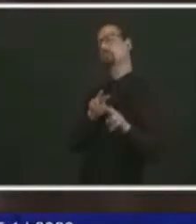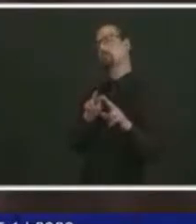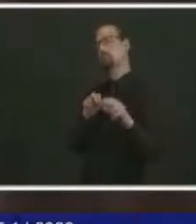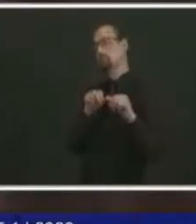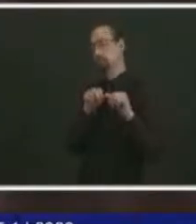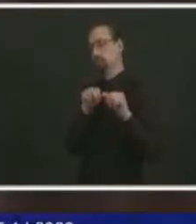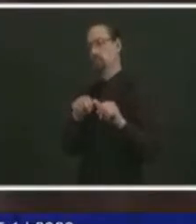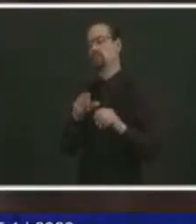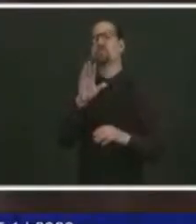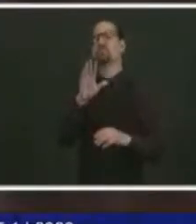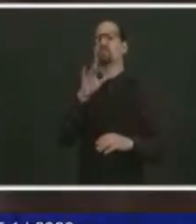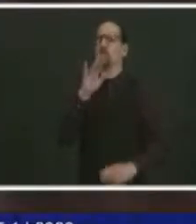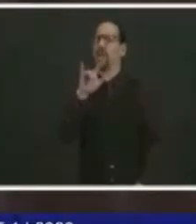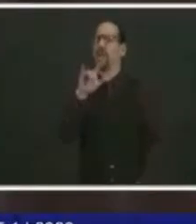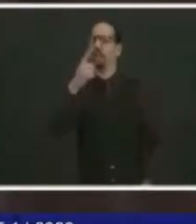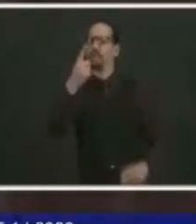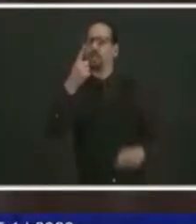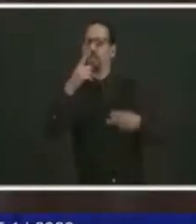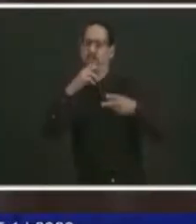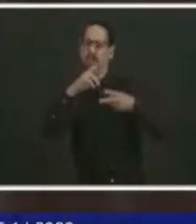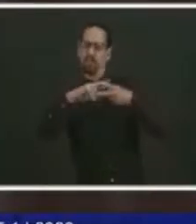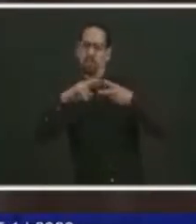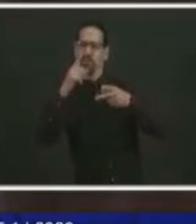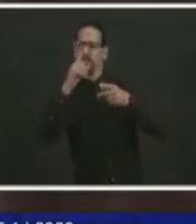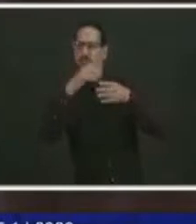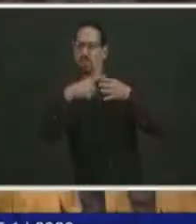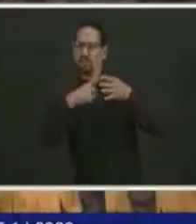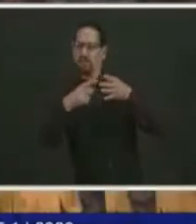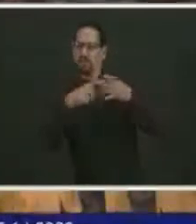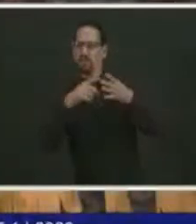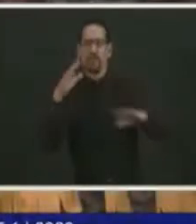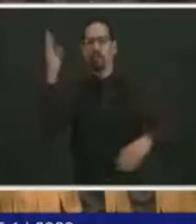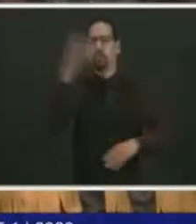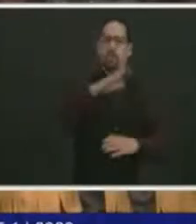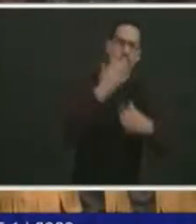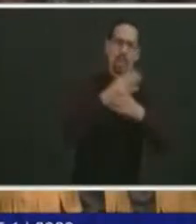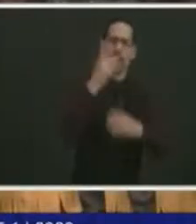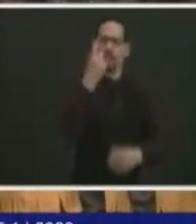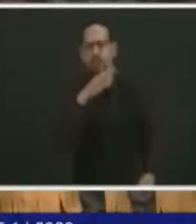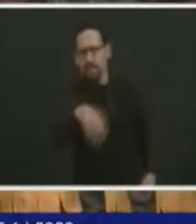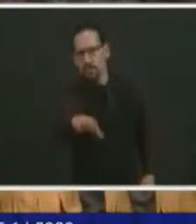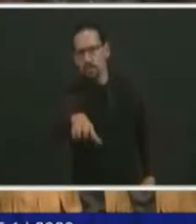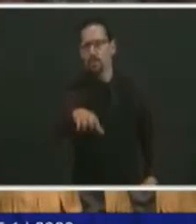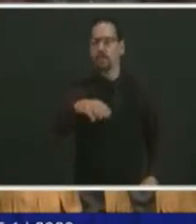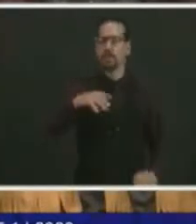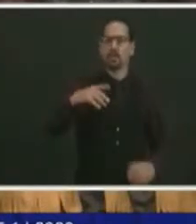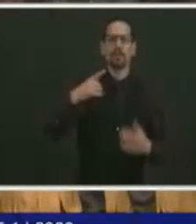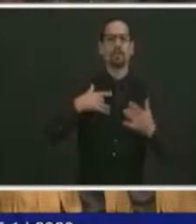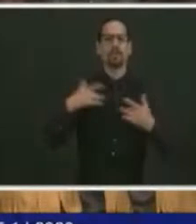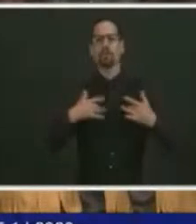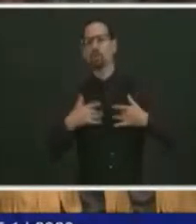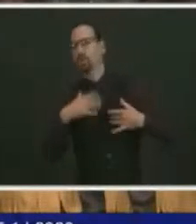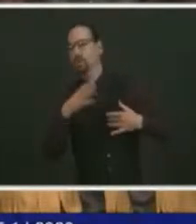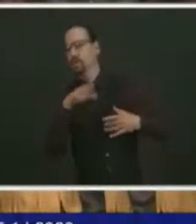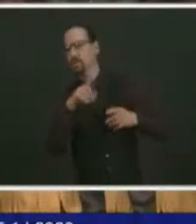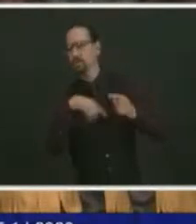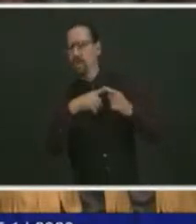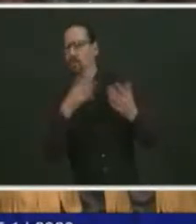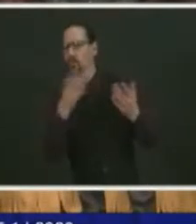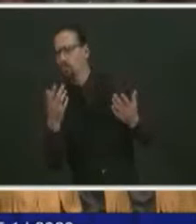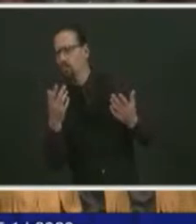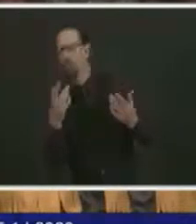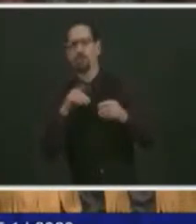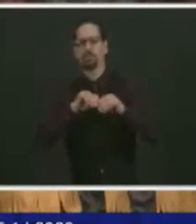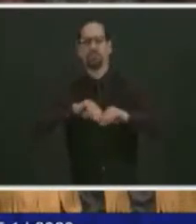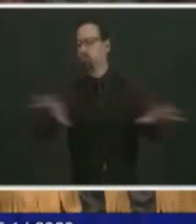still look the way they do. This is a big phase. Are you worried all about the potential for outbreaks related to the